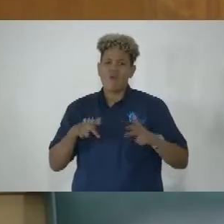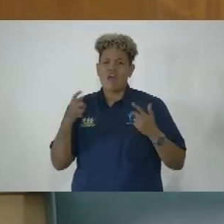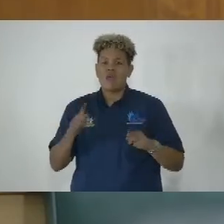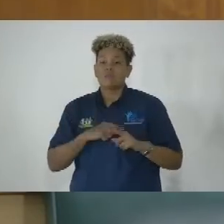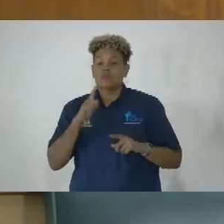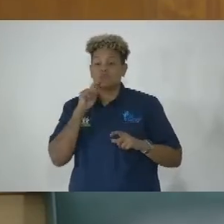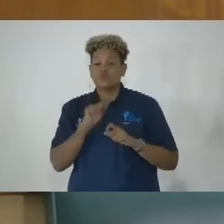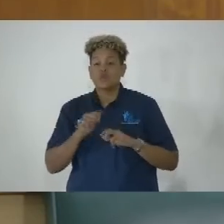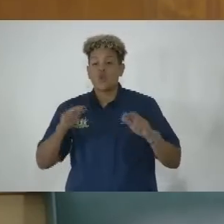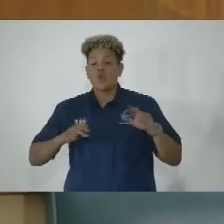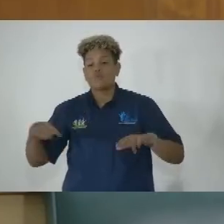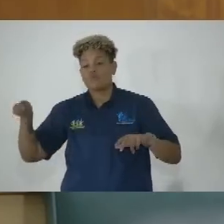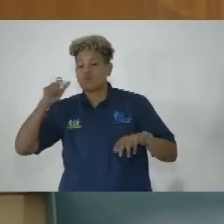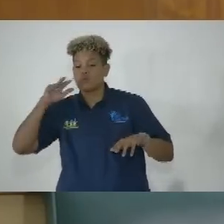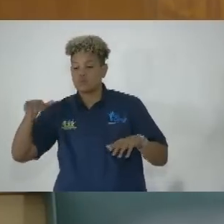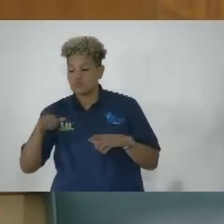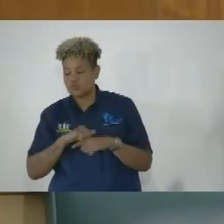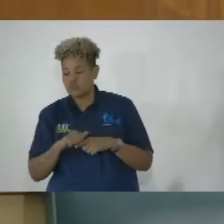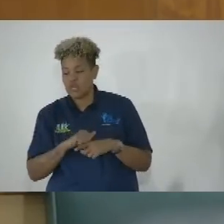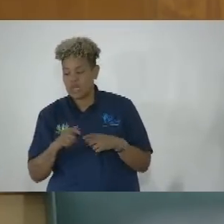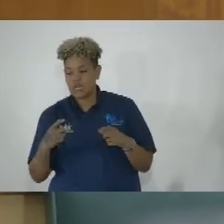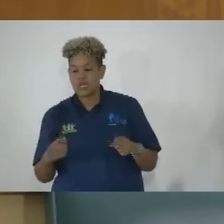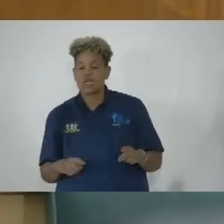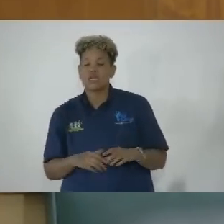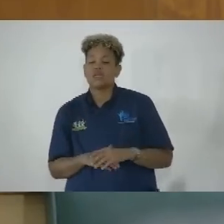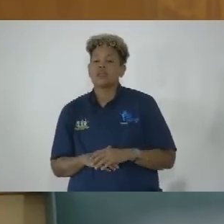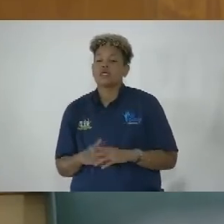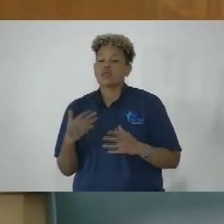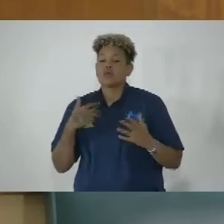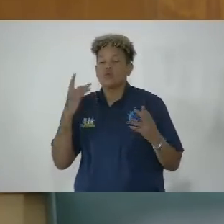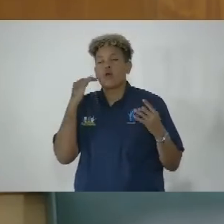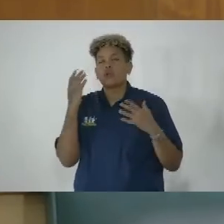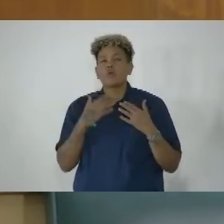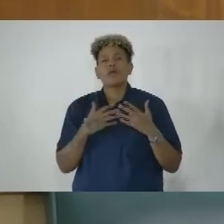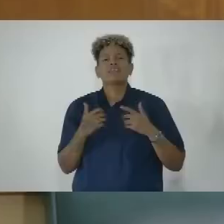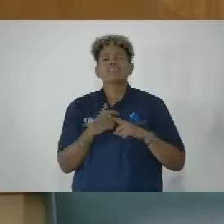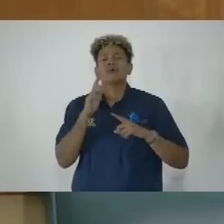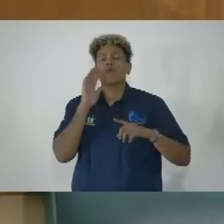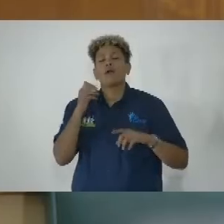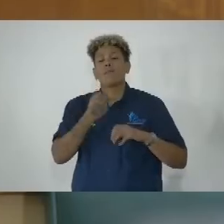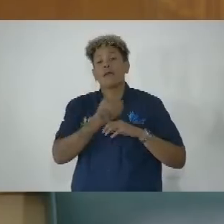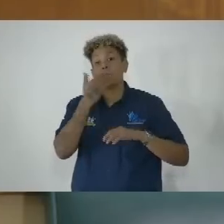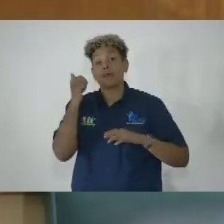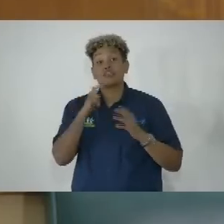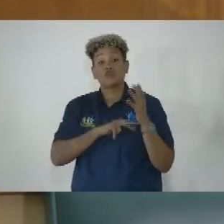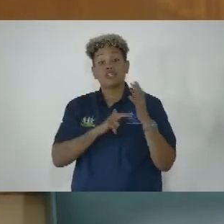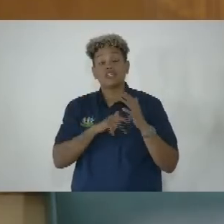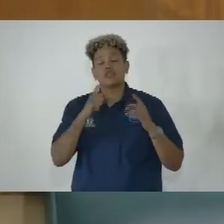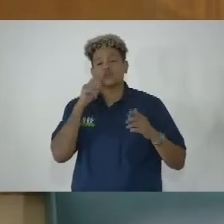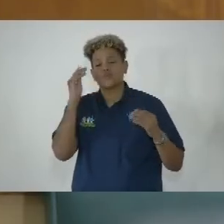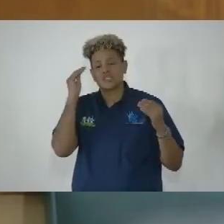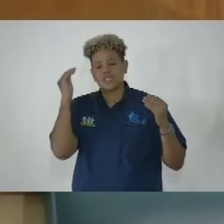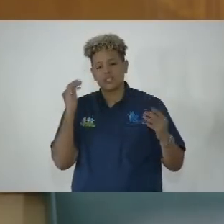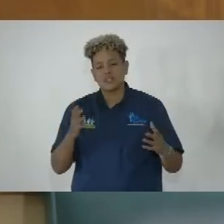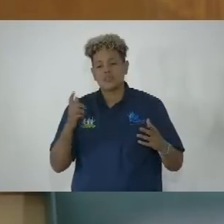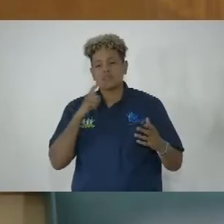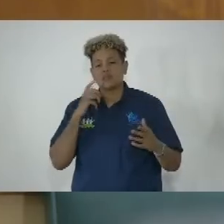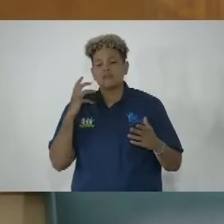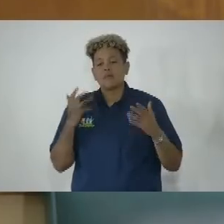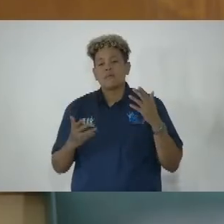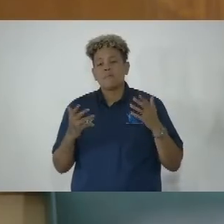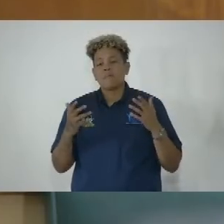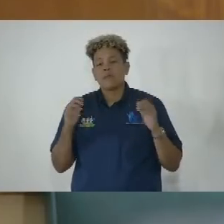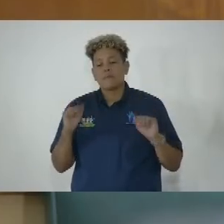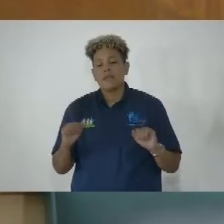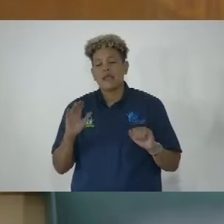maybe awkward for those who are not so trained. And I wondered whether it would make better reading to say, may be made by